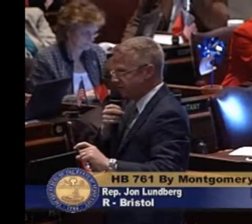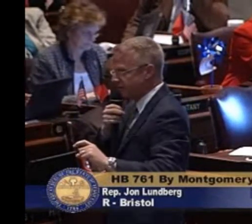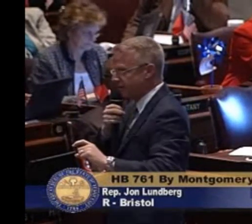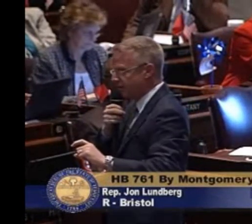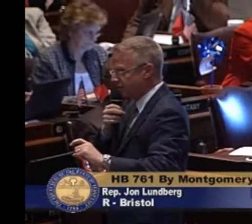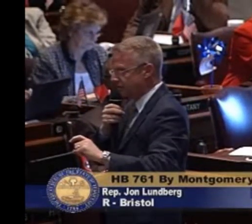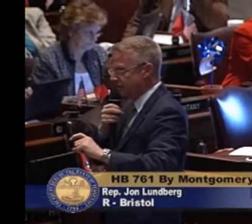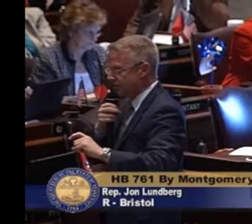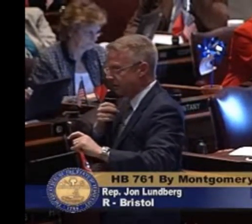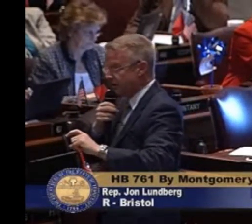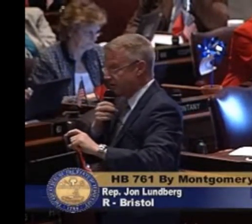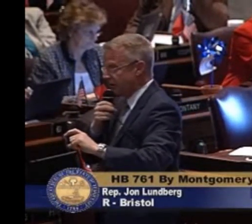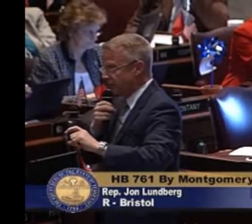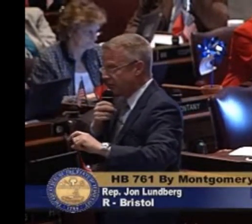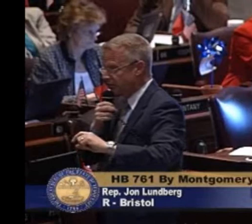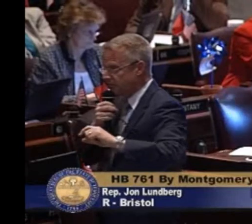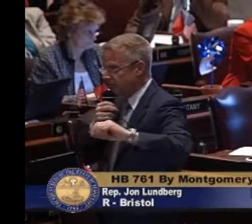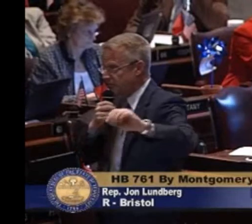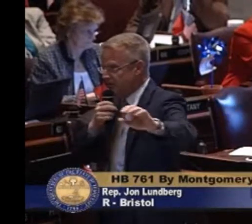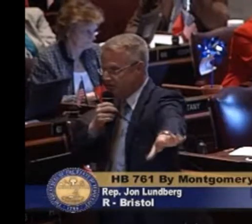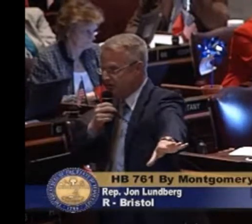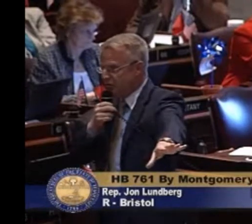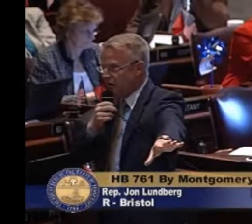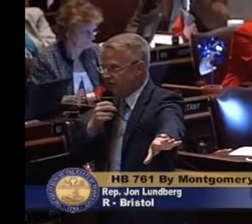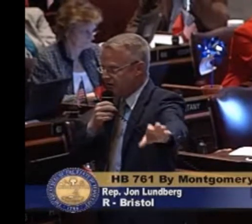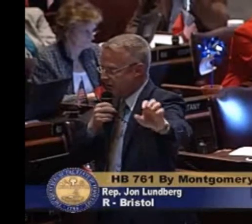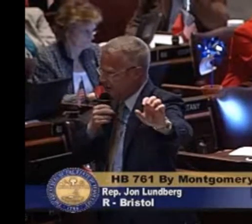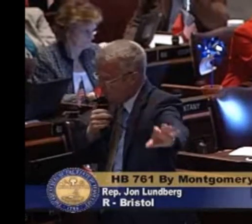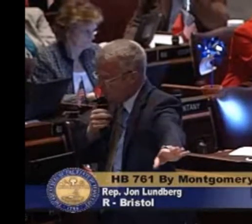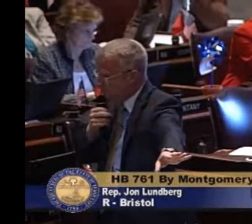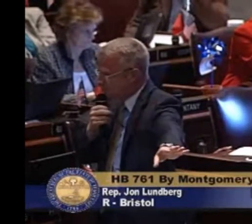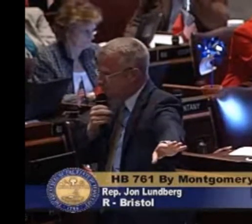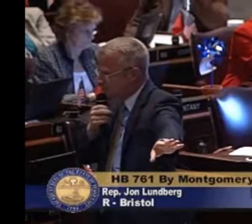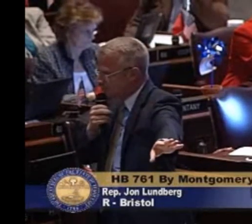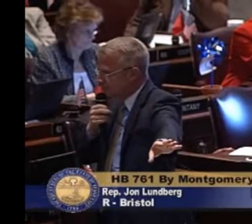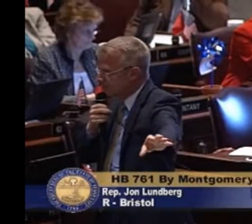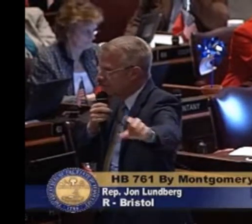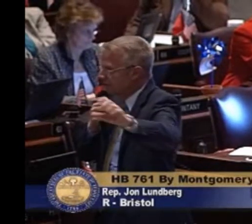businesses, because it's inevitable. This didn't cost a lot. It won't.